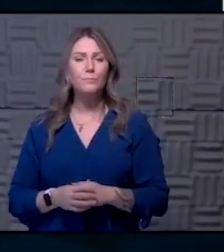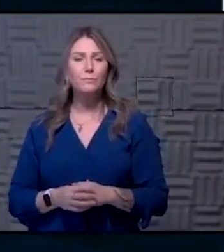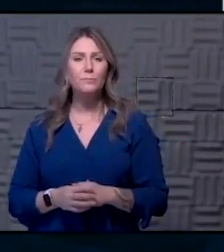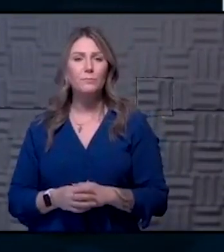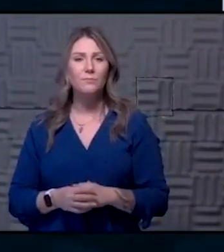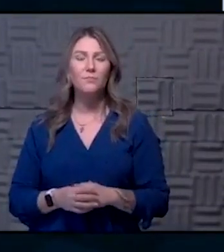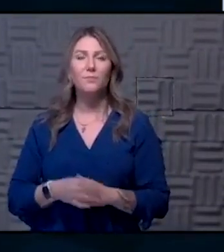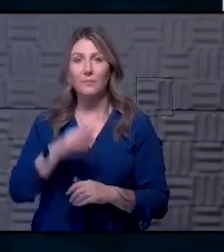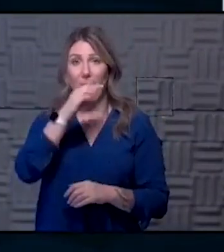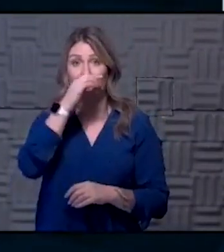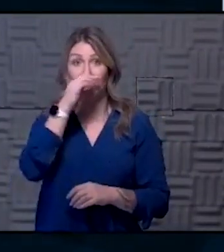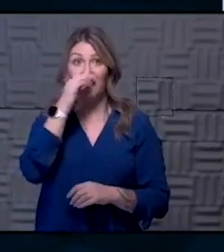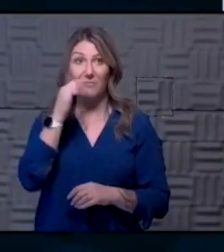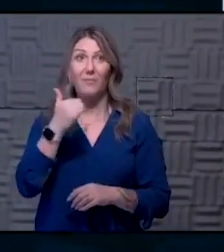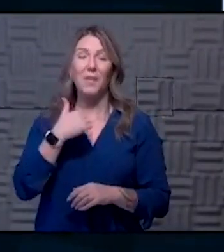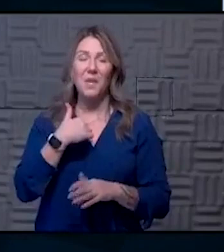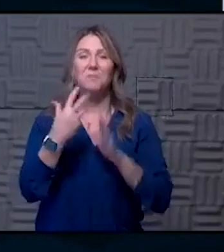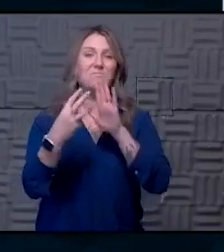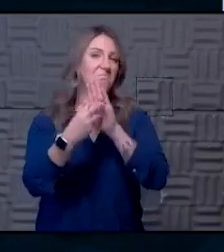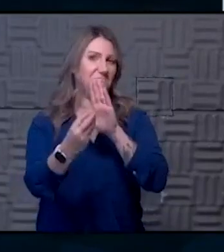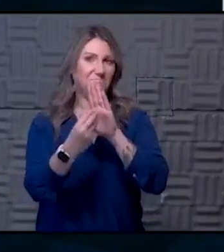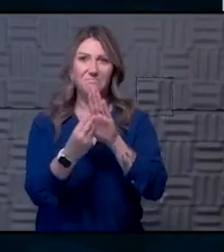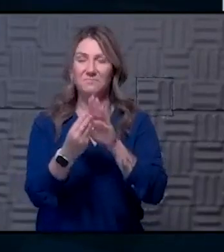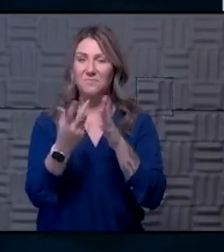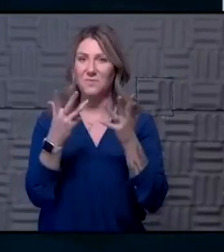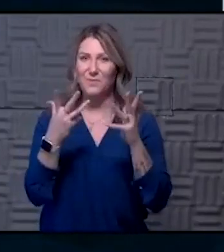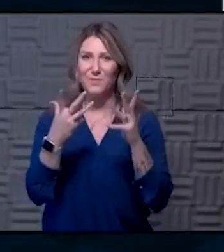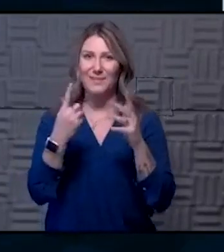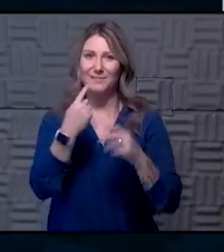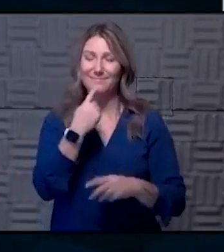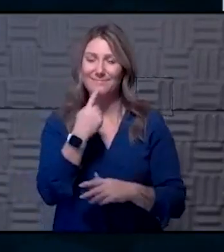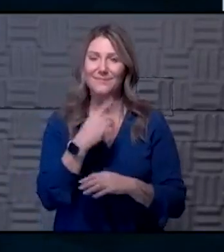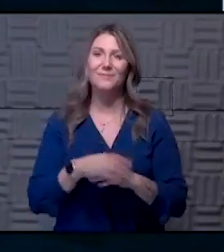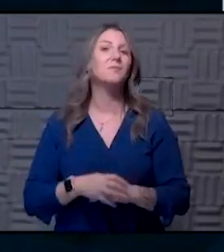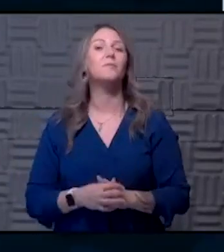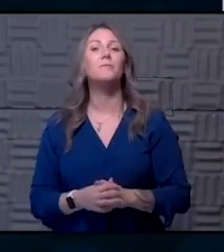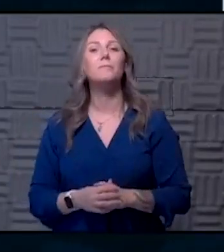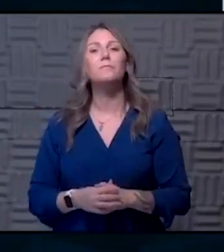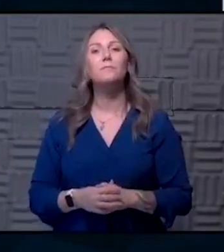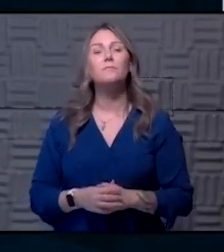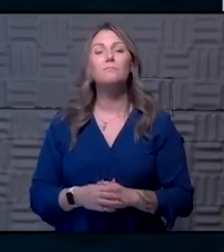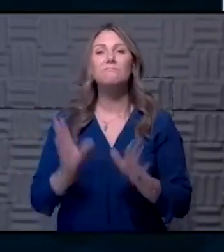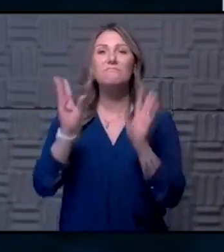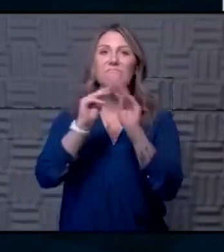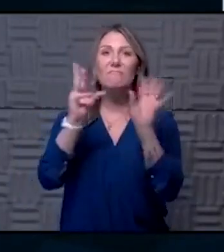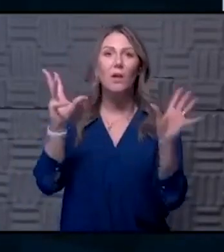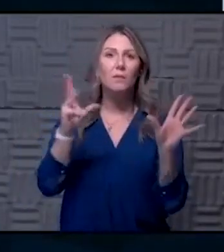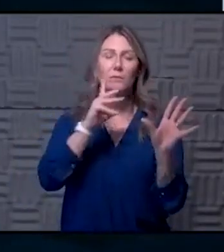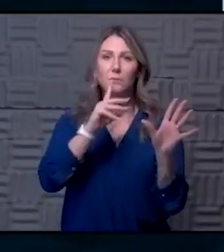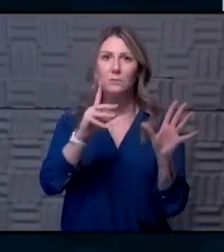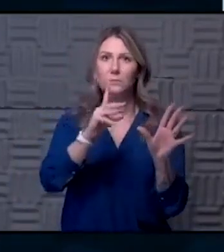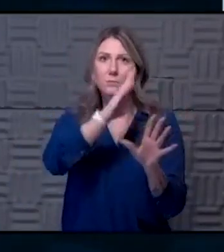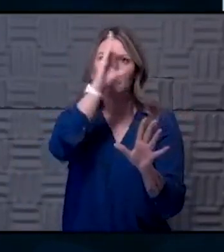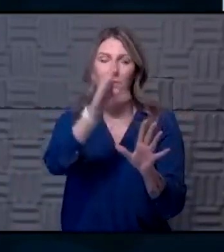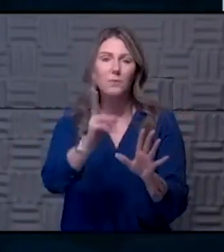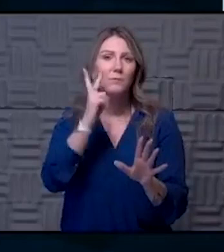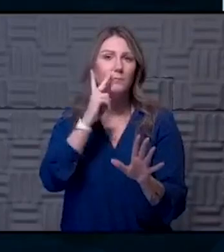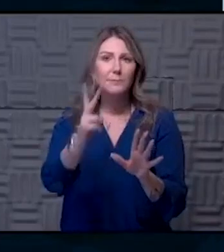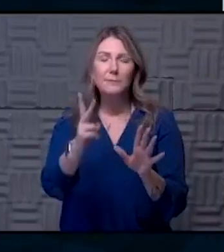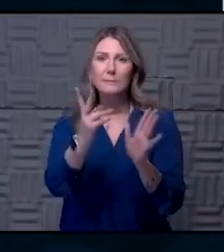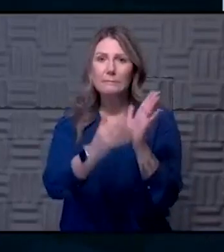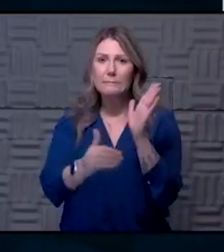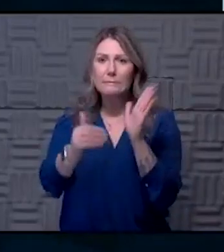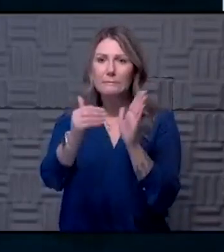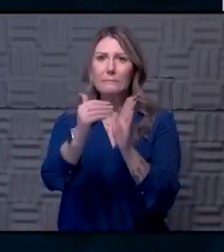Well, I mean, I would echo what's already been said. And obviously we would never want to see repeated some of those early stories